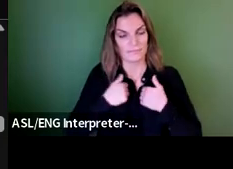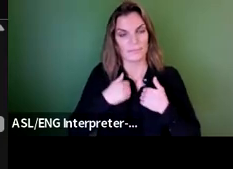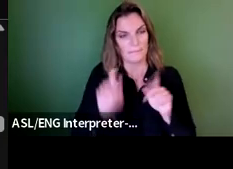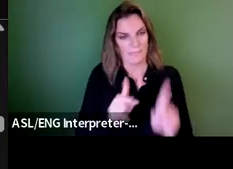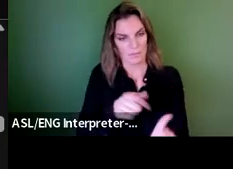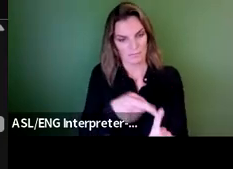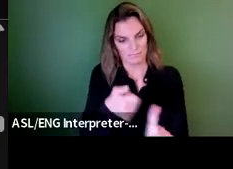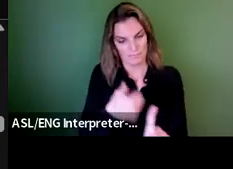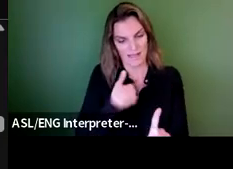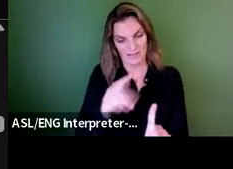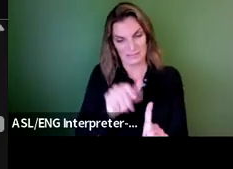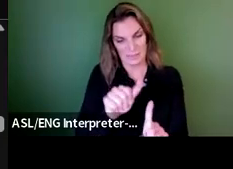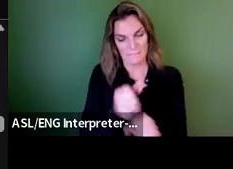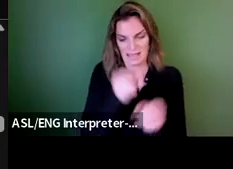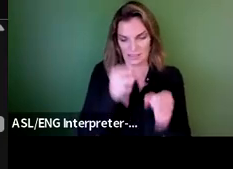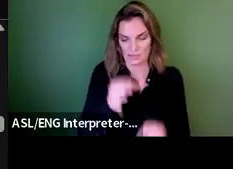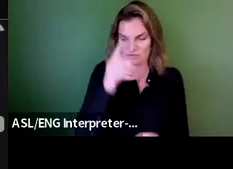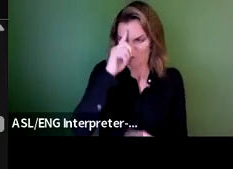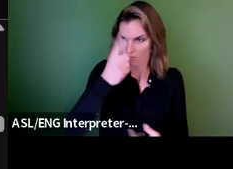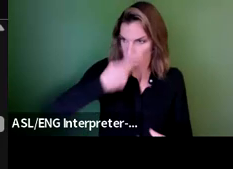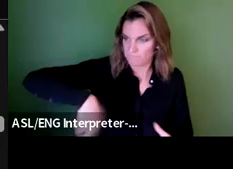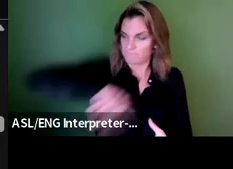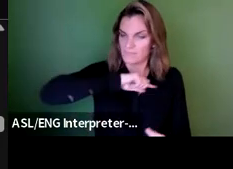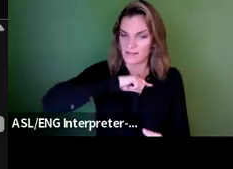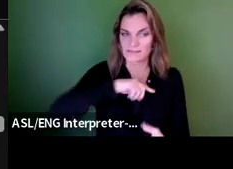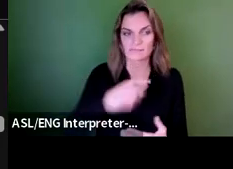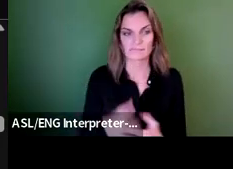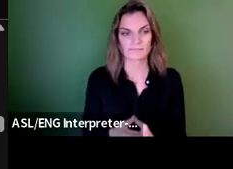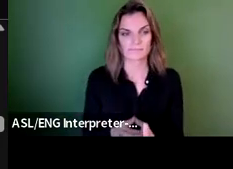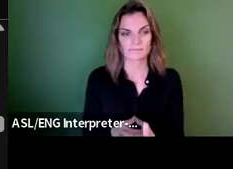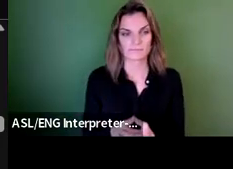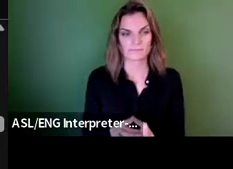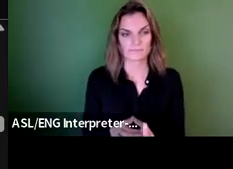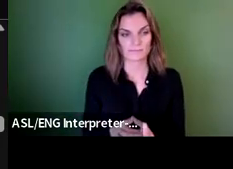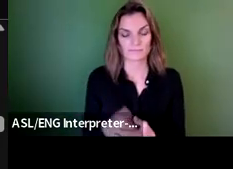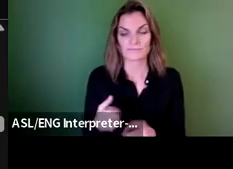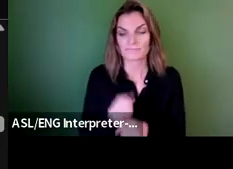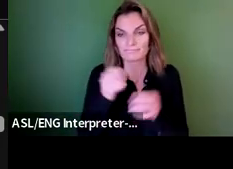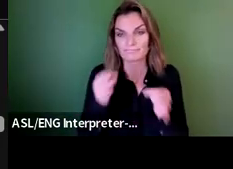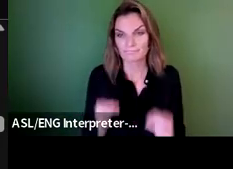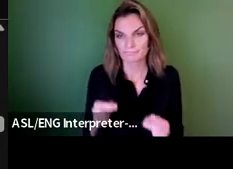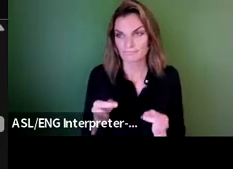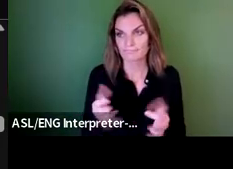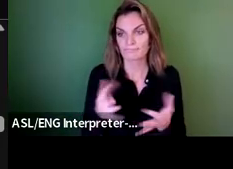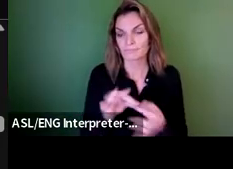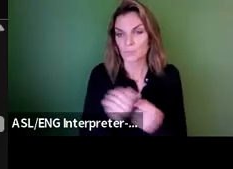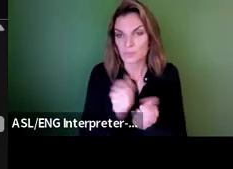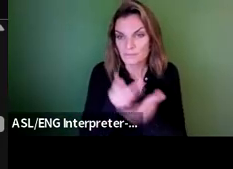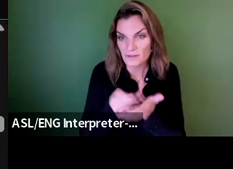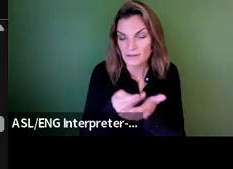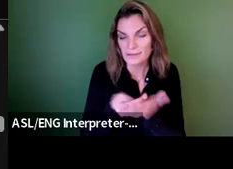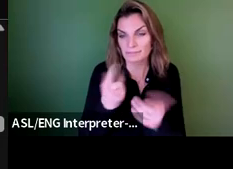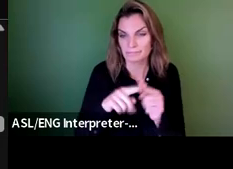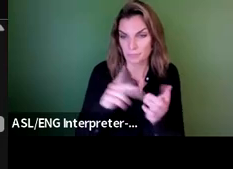about themselves, right? And this includes making decisions about the funding, the